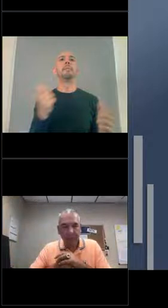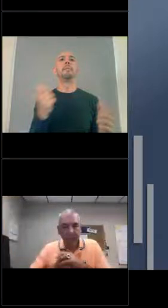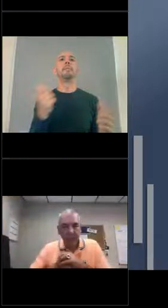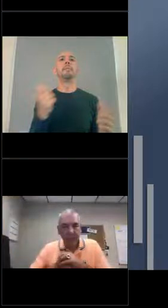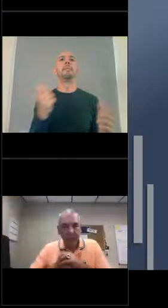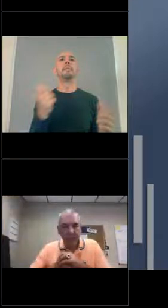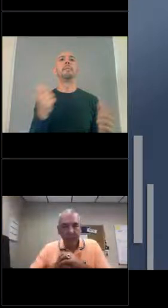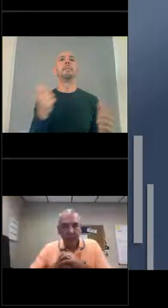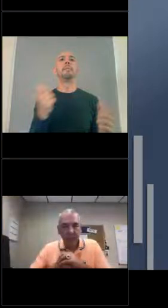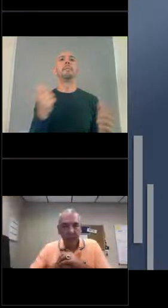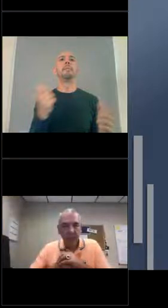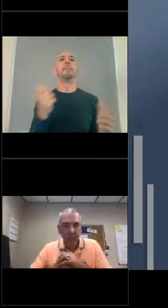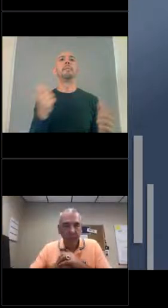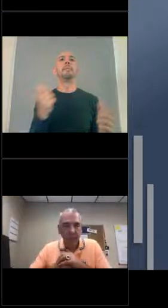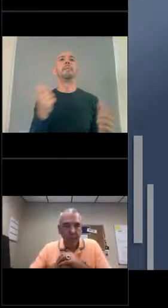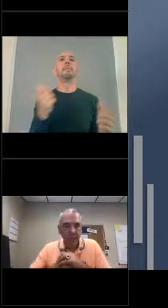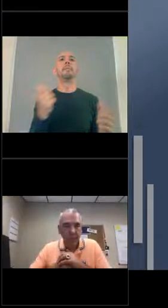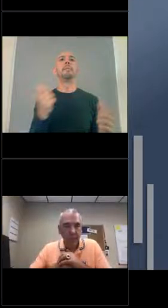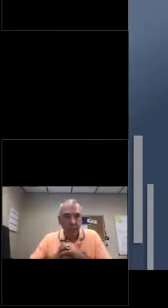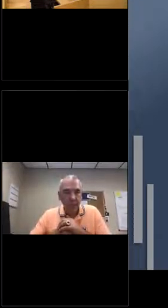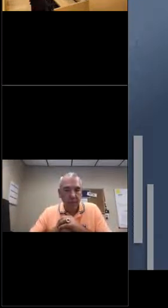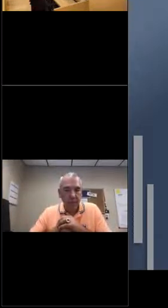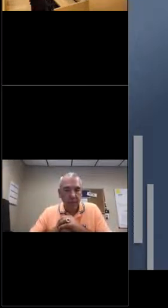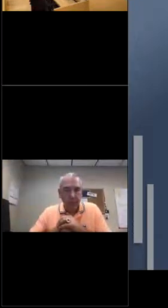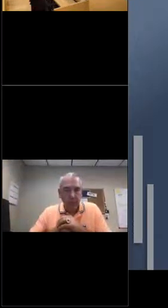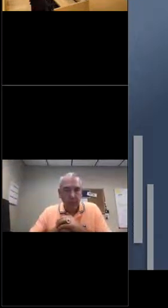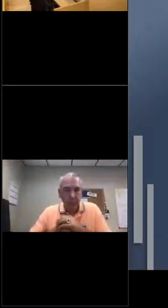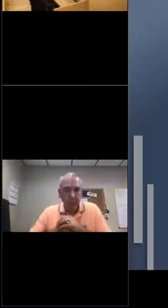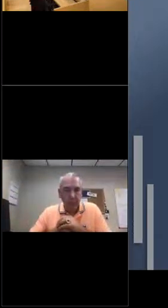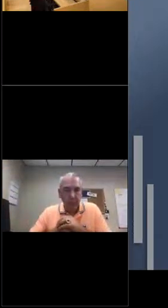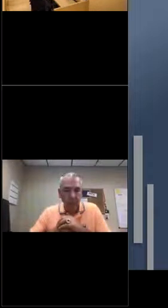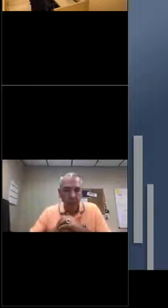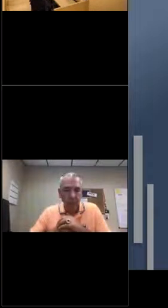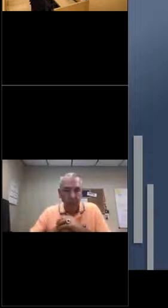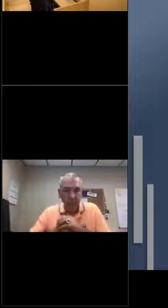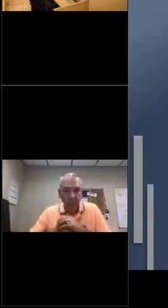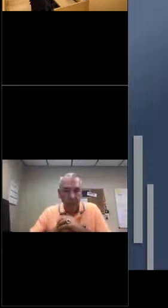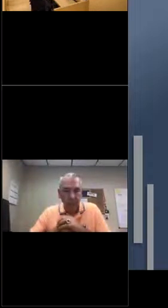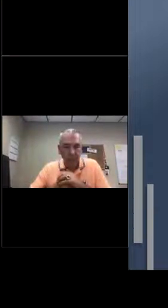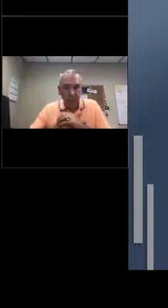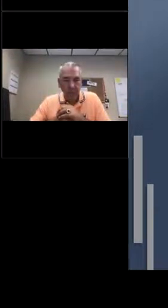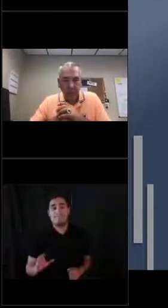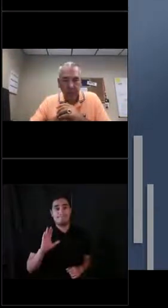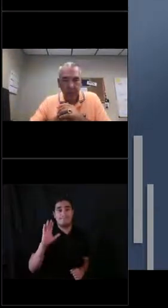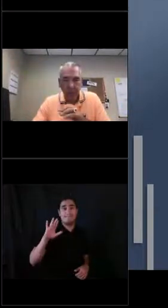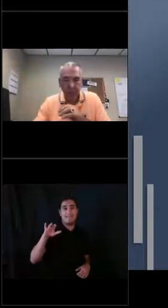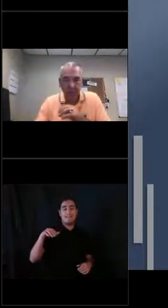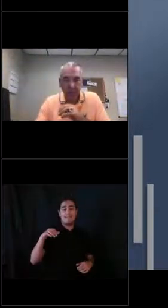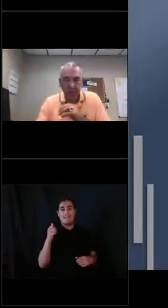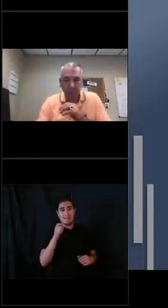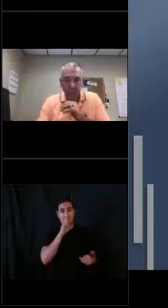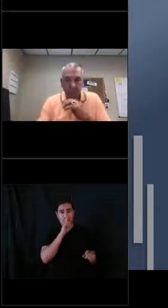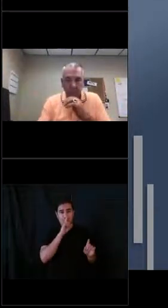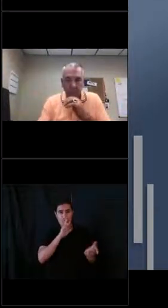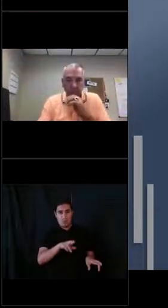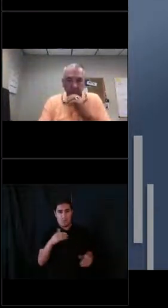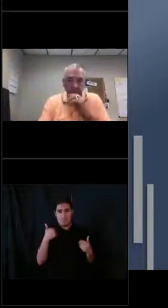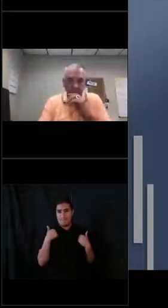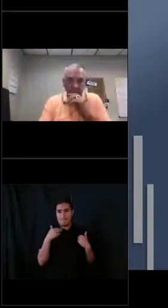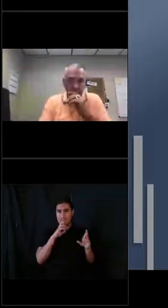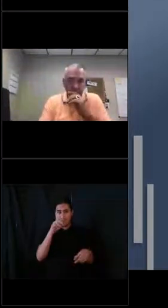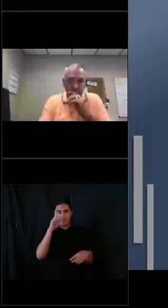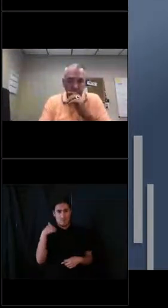um do we have any commissioner reports i think commissioner falcone you'd like to give a report for us thank you